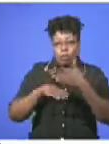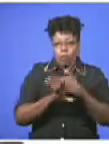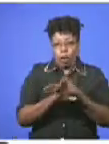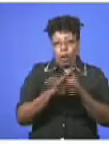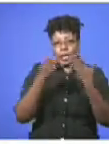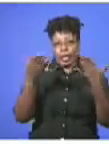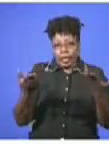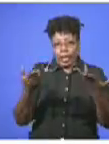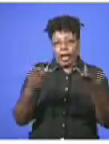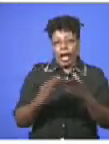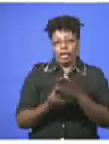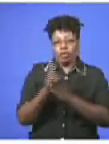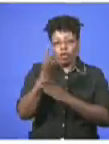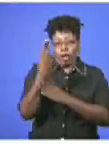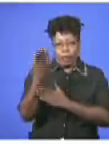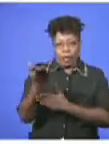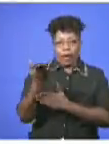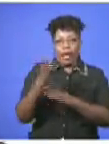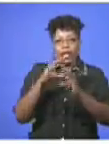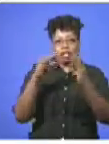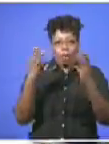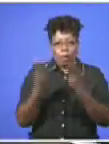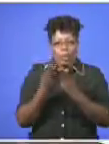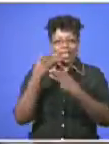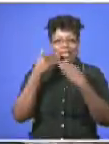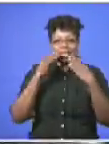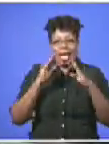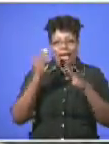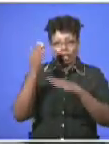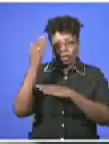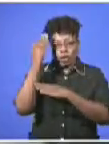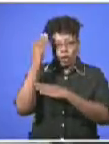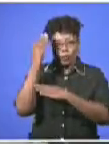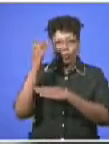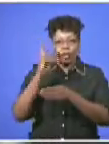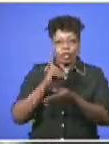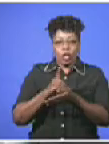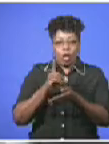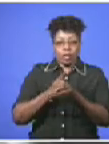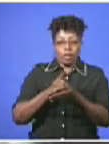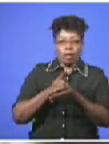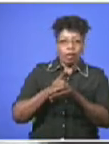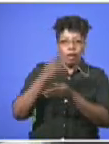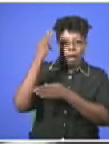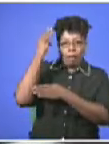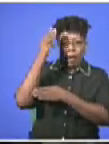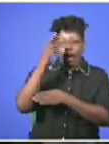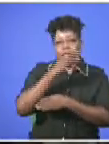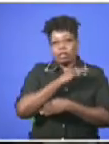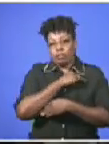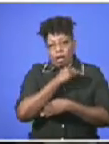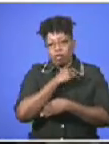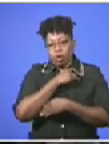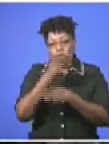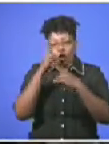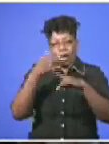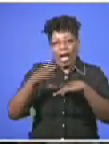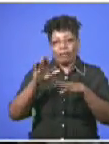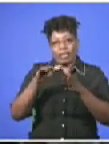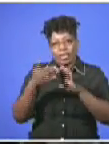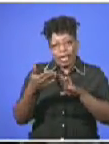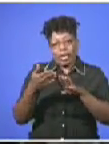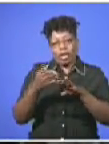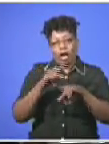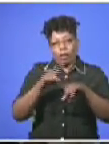raised here in this Commonwealth. It's sad to know that Dr. Miles Monroe is being honored after his death, but I'm happy that we're still